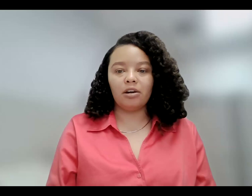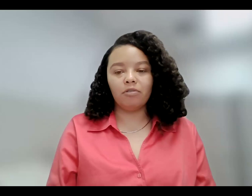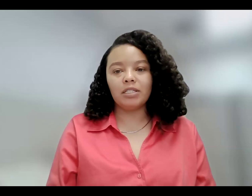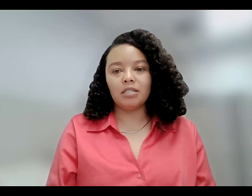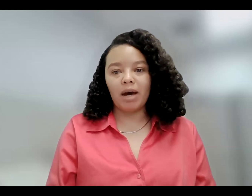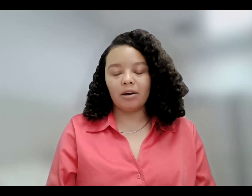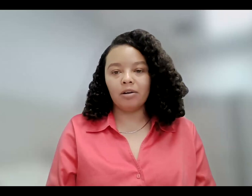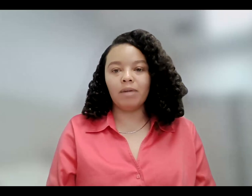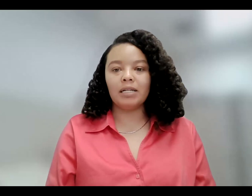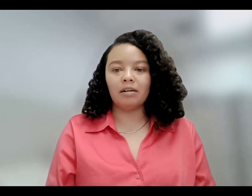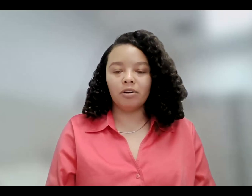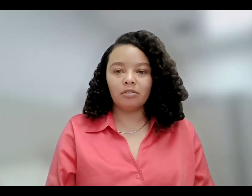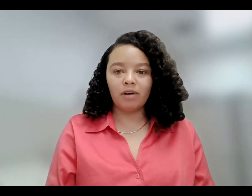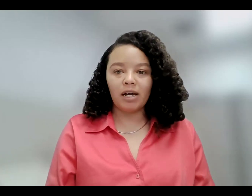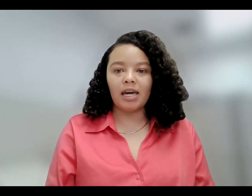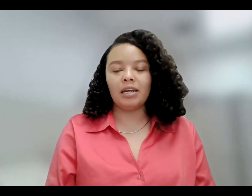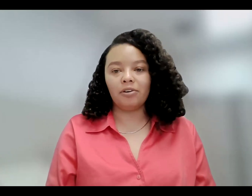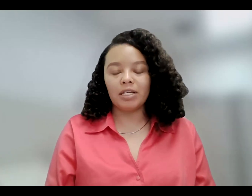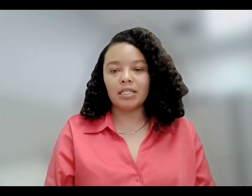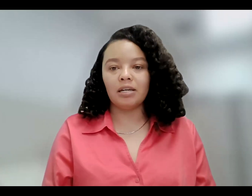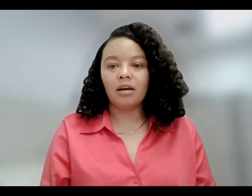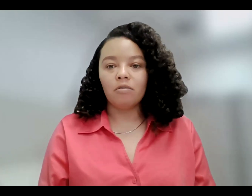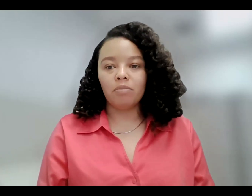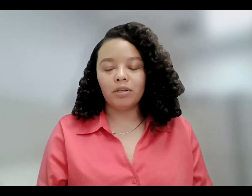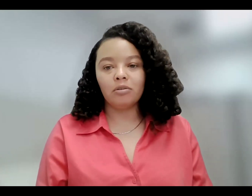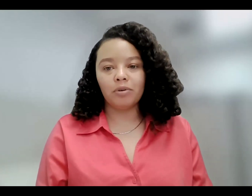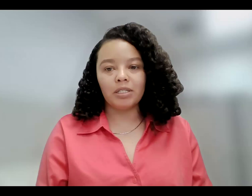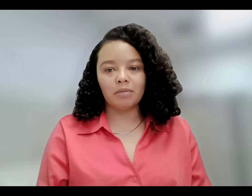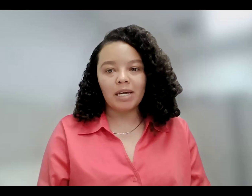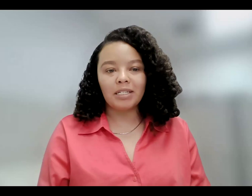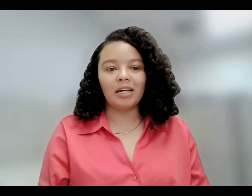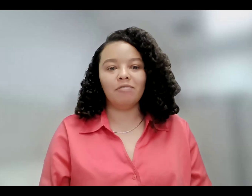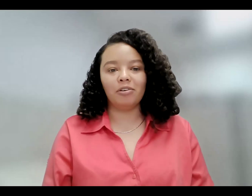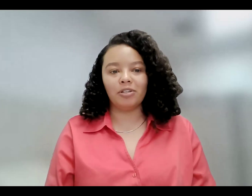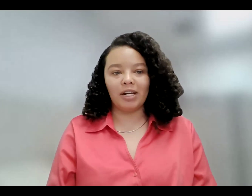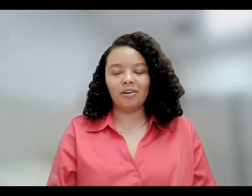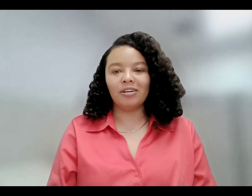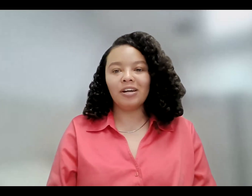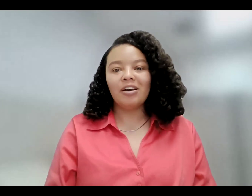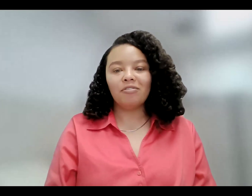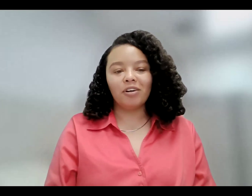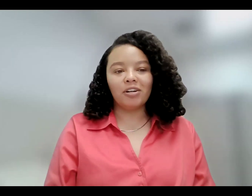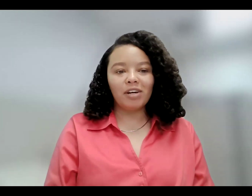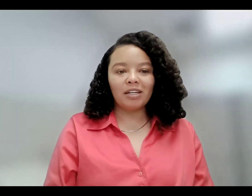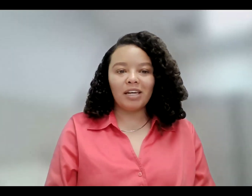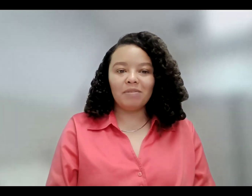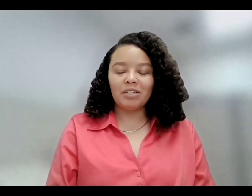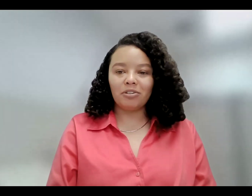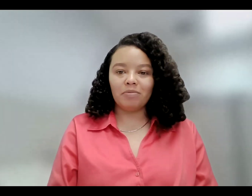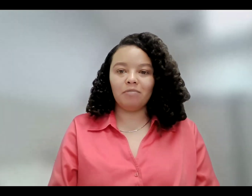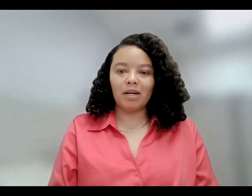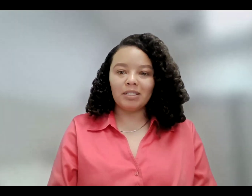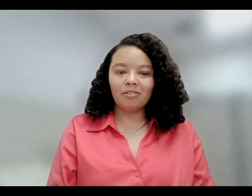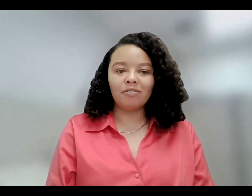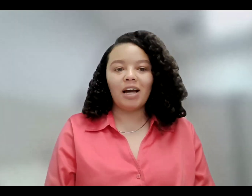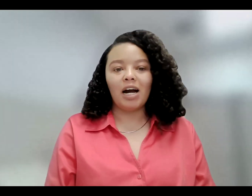that their voices matter by diversifying and increasing political participation and voter turnout. For a quick image